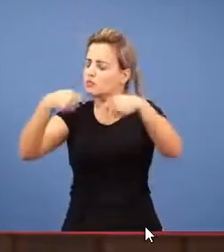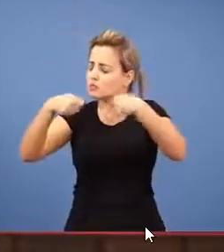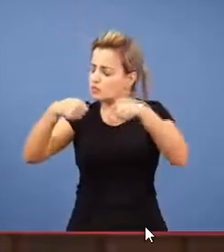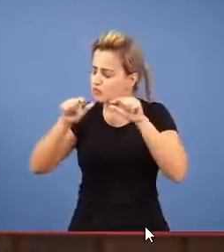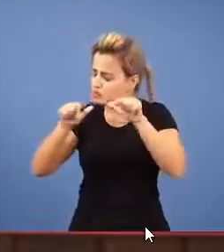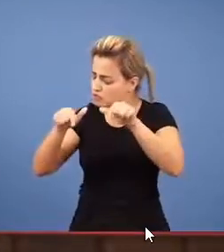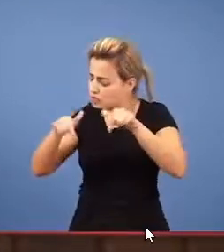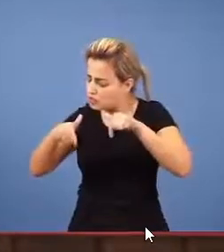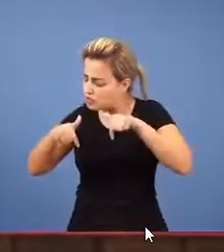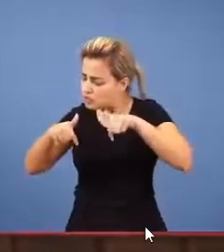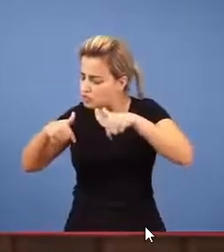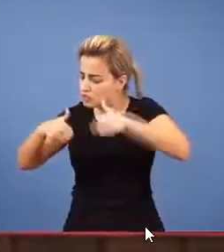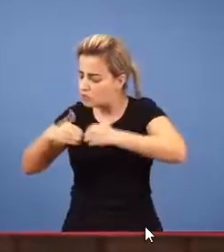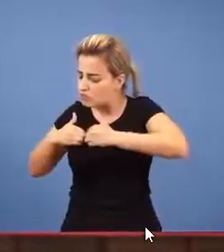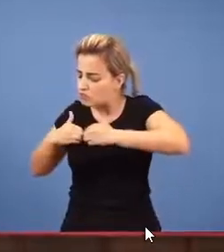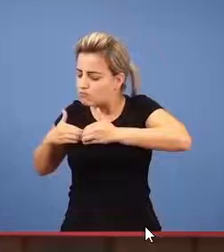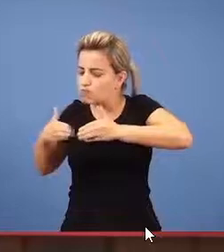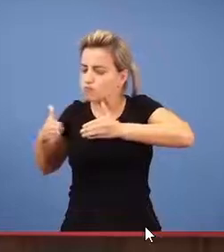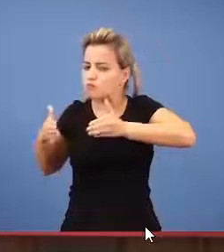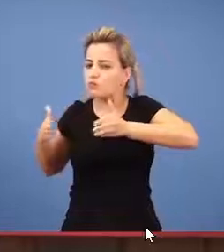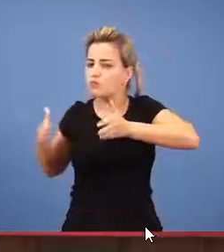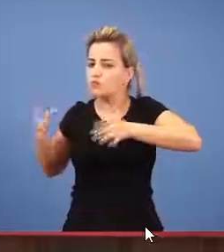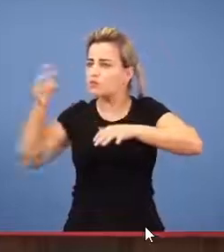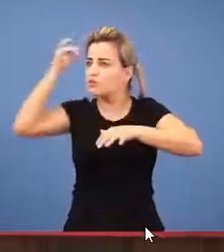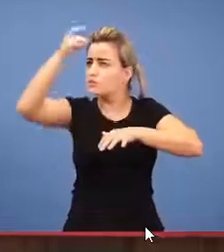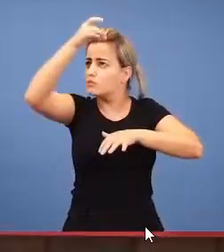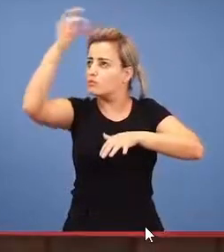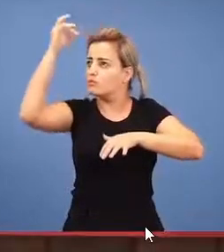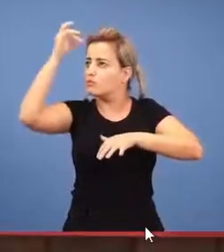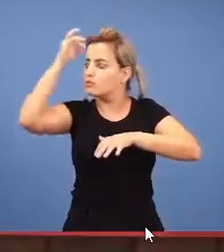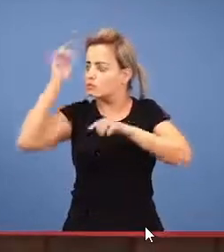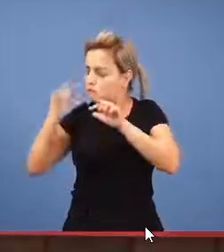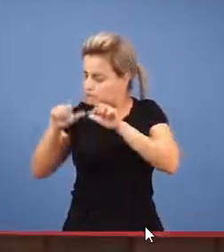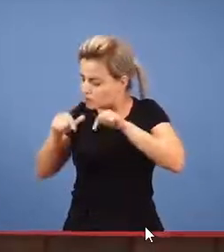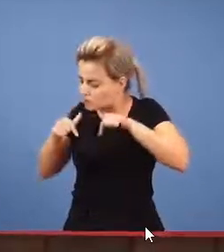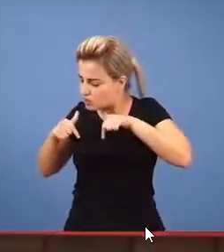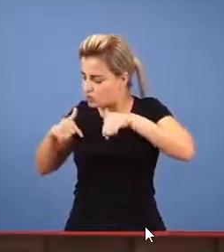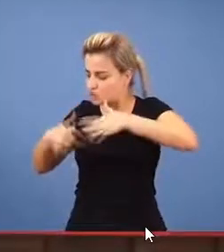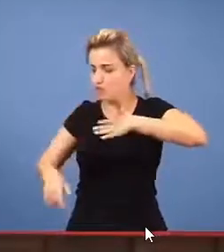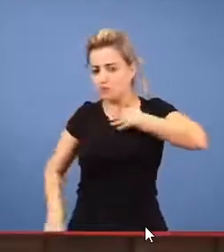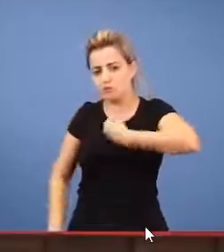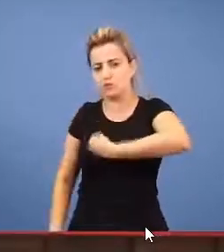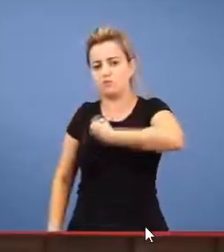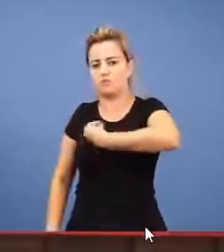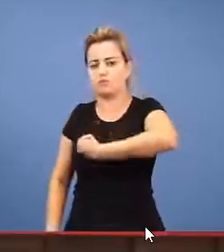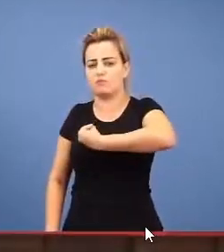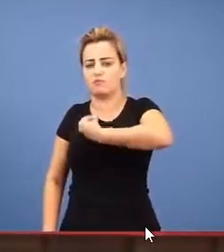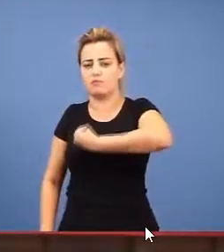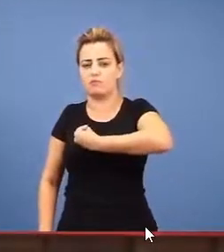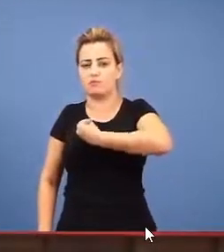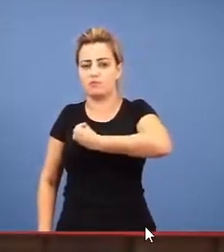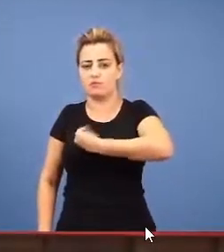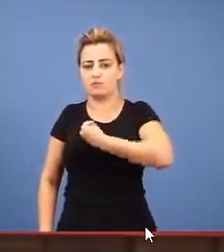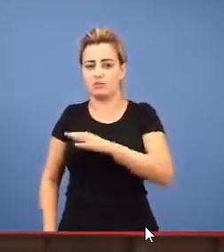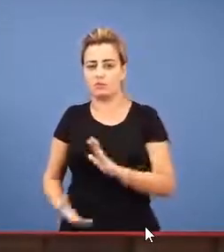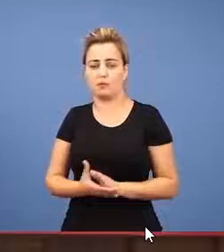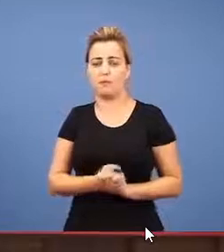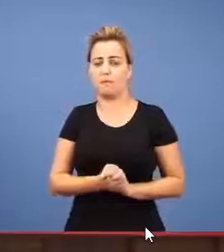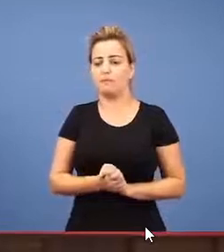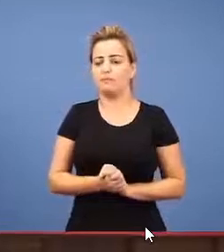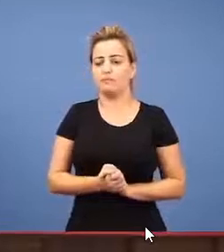Is the Holy Spirit. Allow the Spirit to act. Open up your heart and say, Lord, that's what we're going to